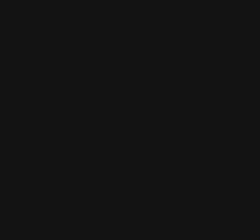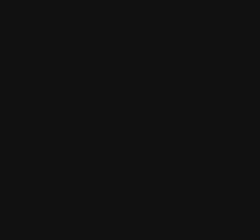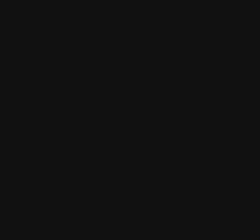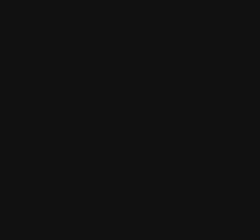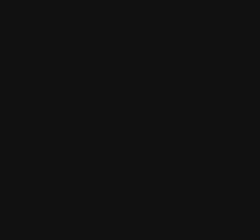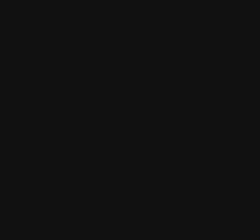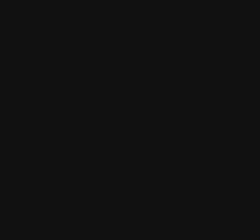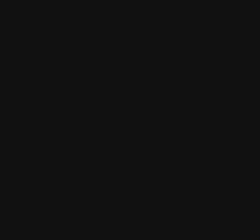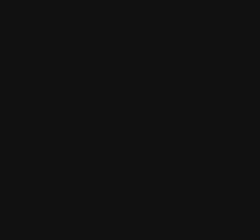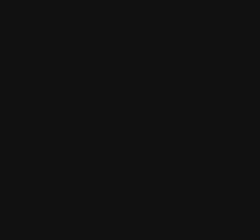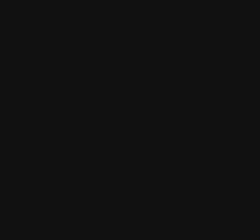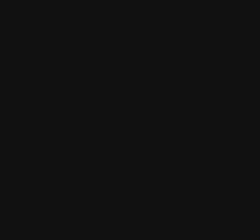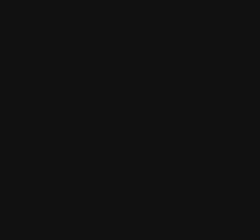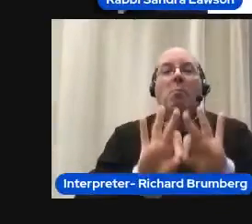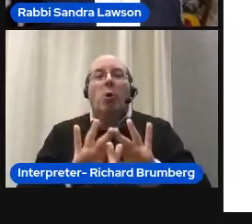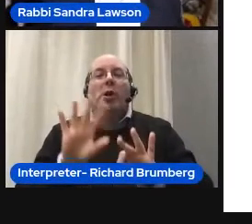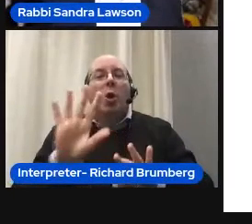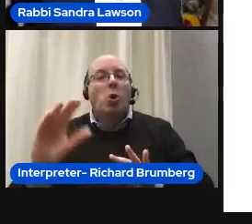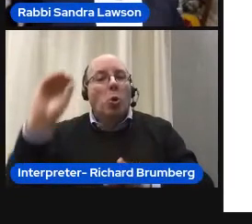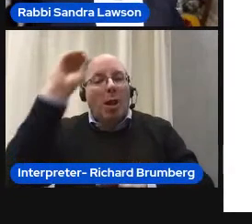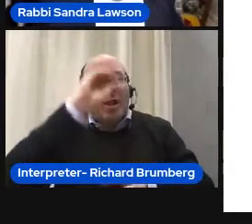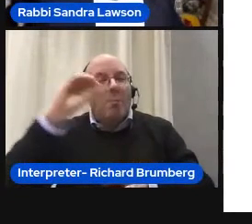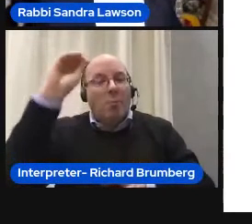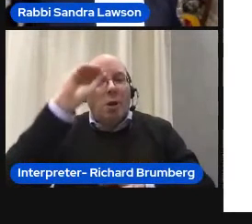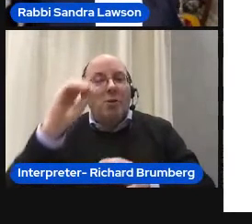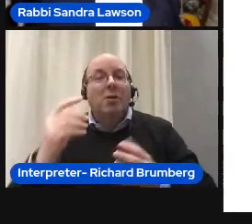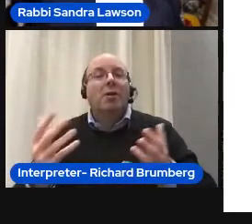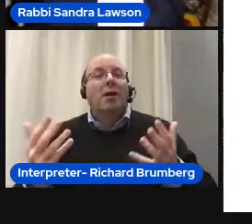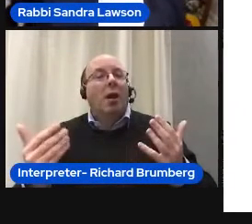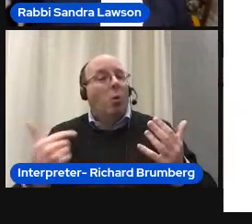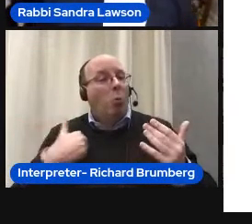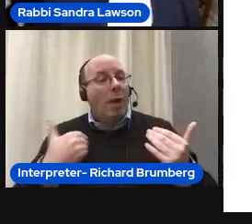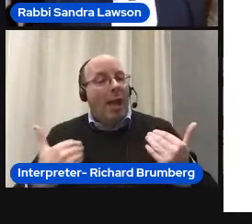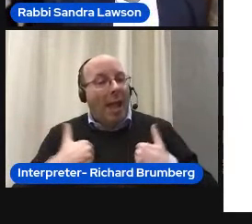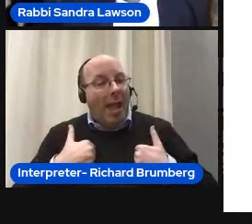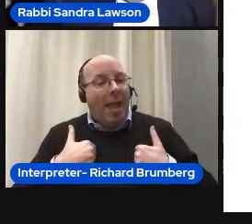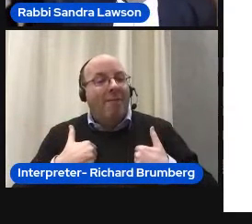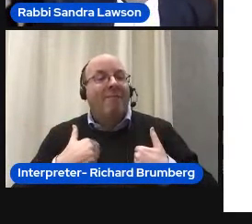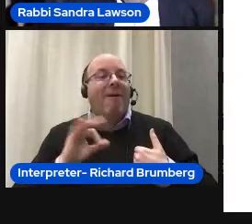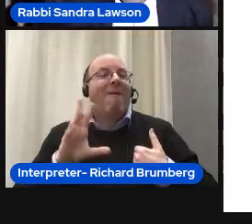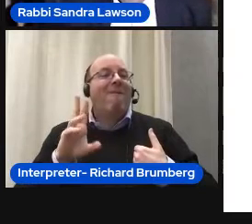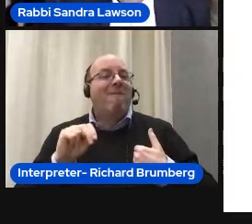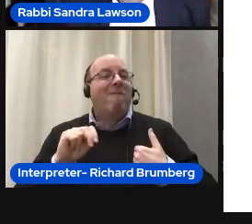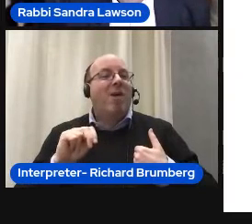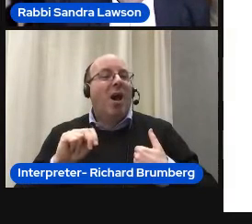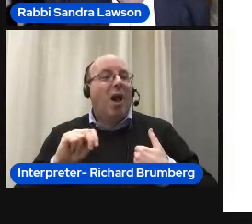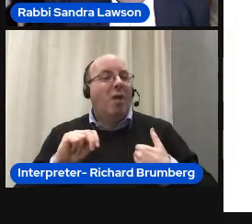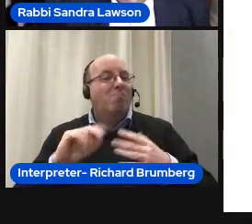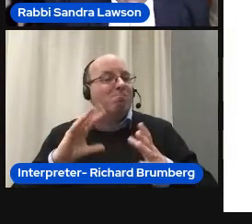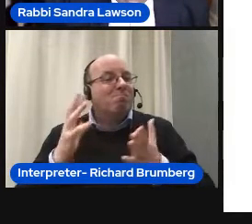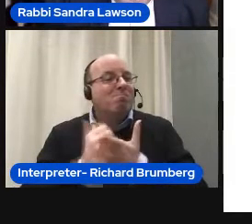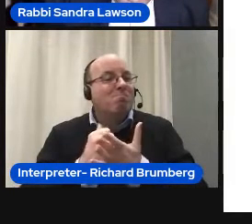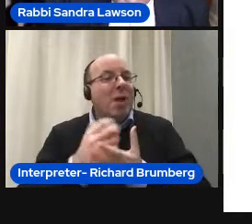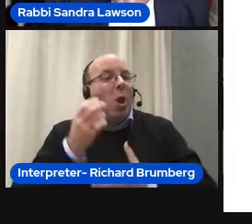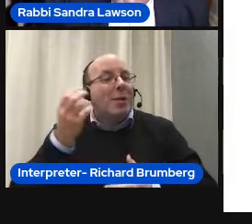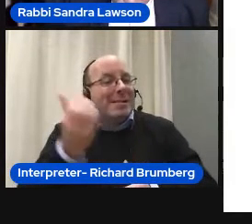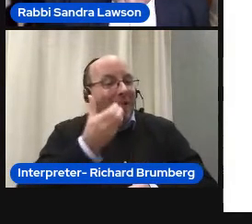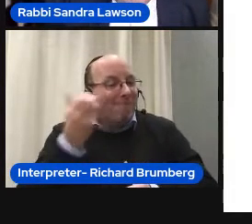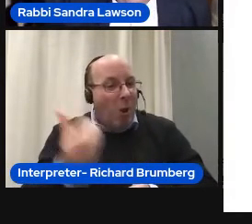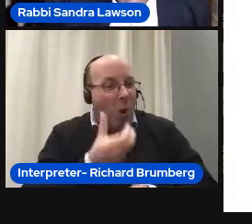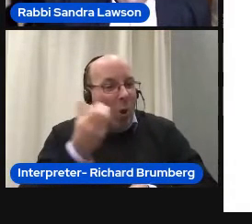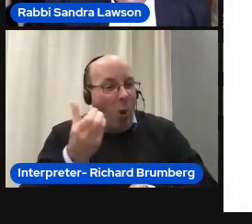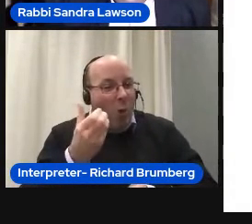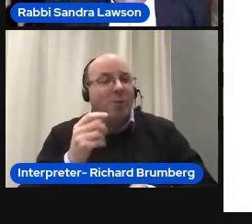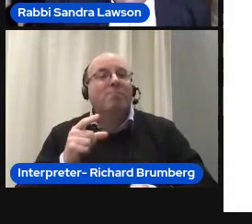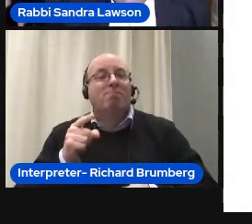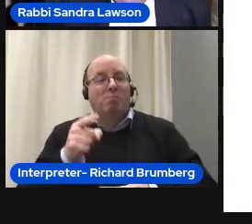feels incredibly important. And so tonight we have a fun tool. We're going to invite you to take out your cell phones so